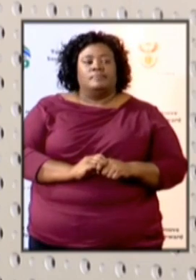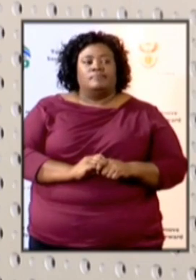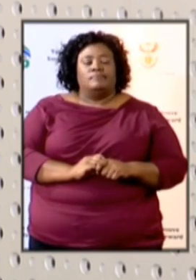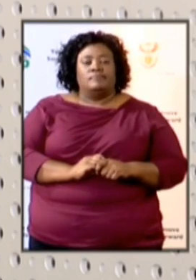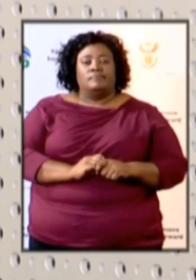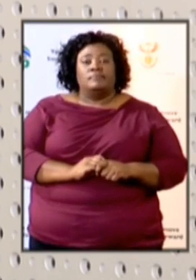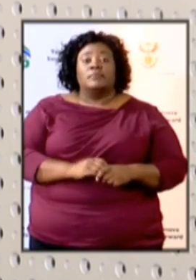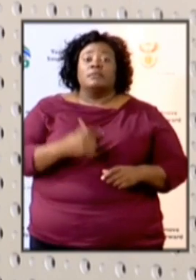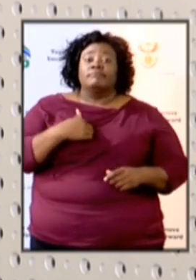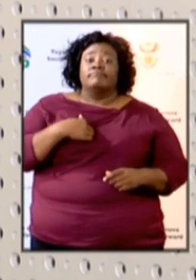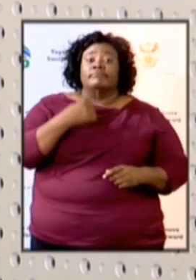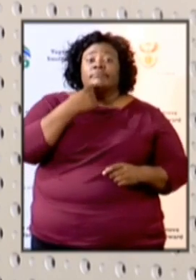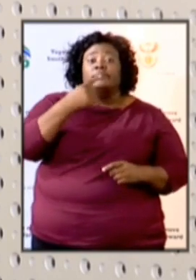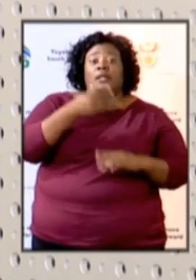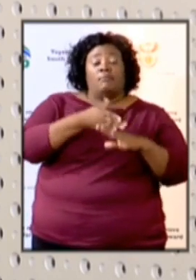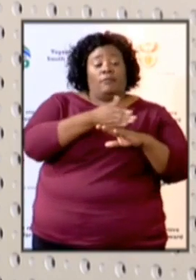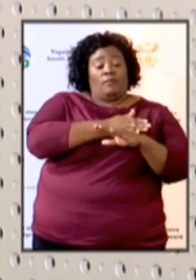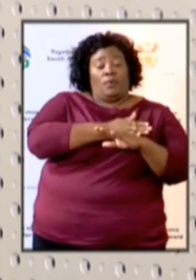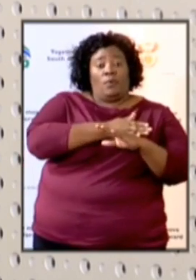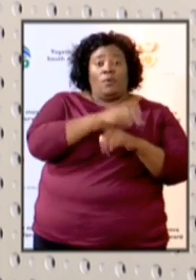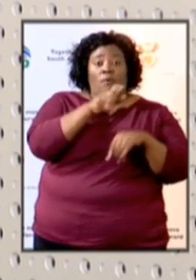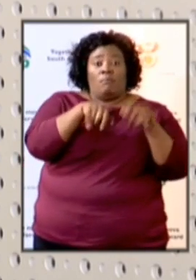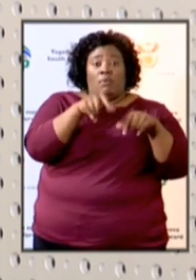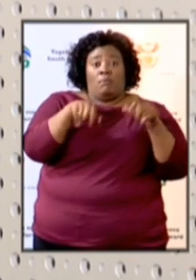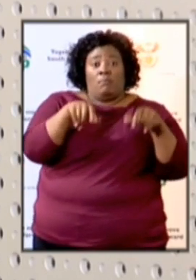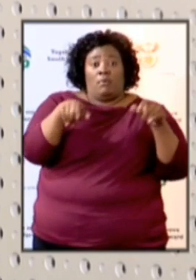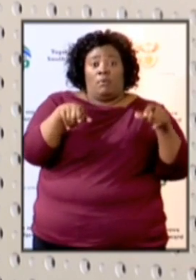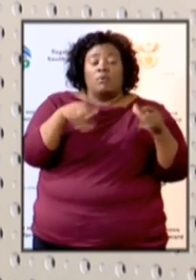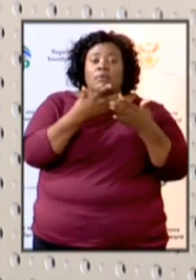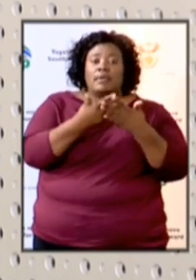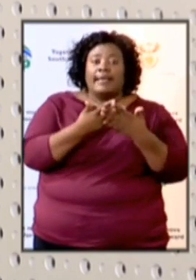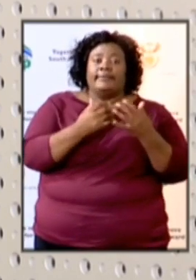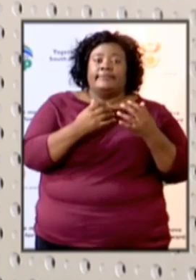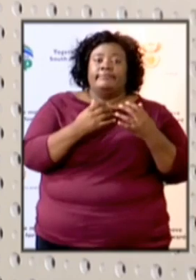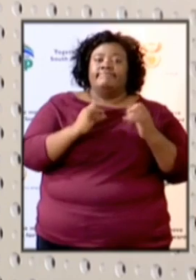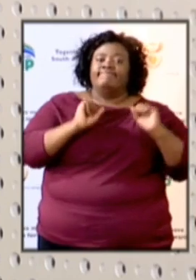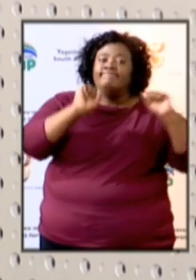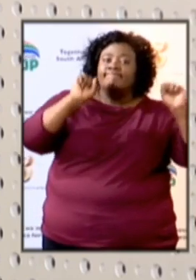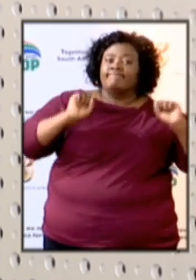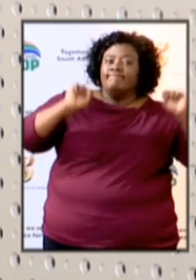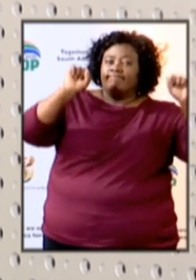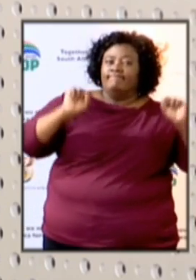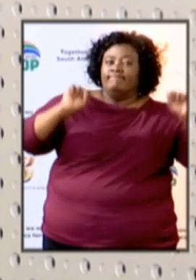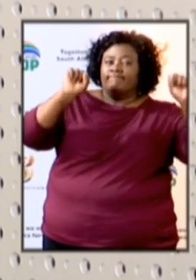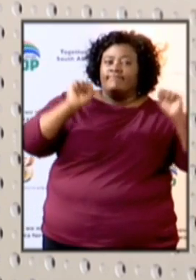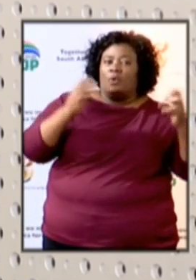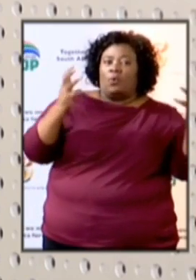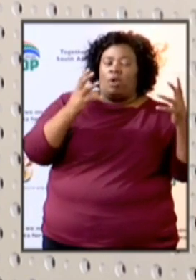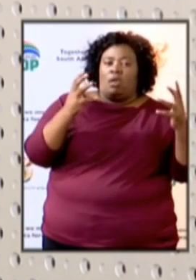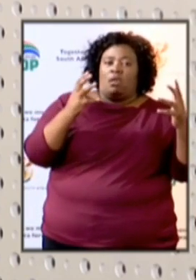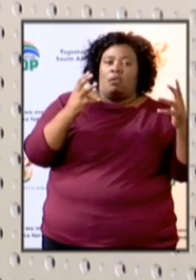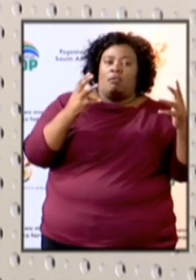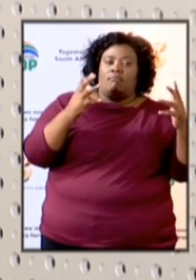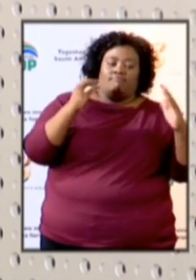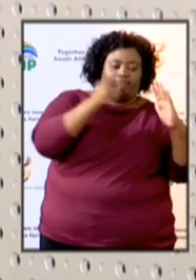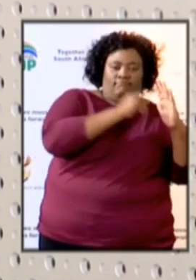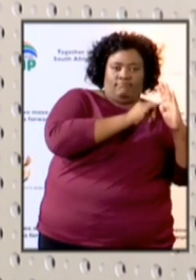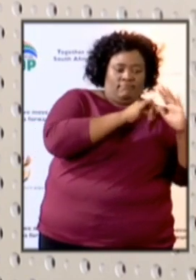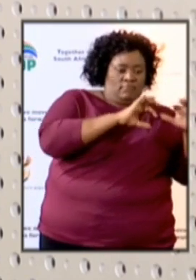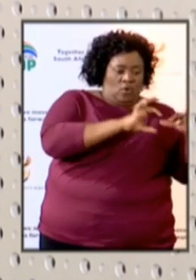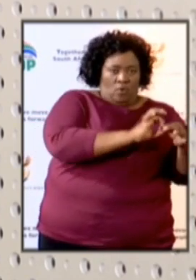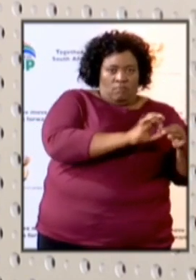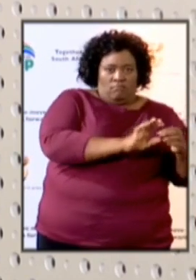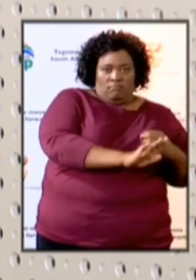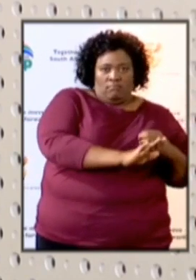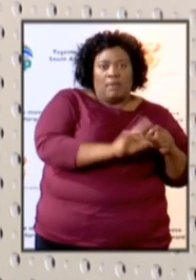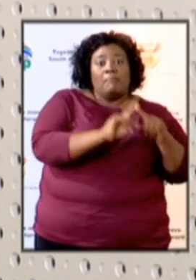And as I said, people can exercise under very strict conditions. And those will be put in